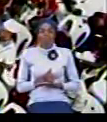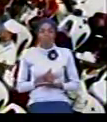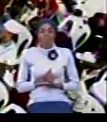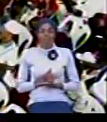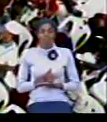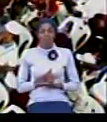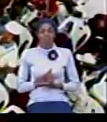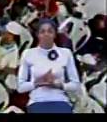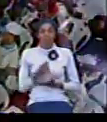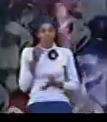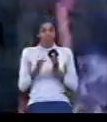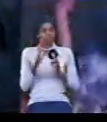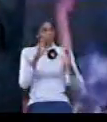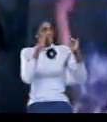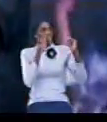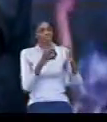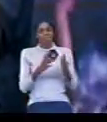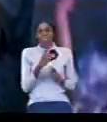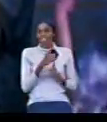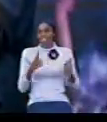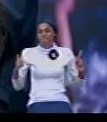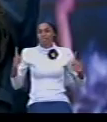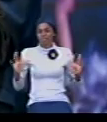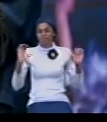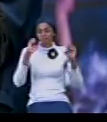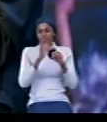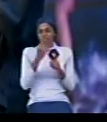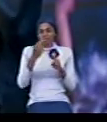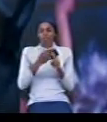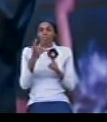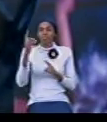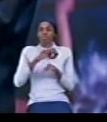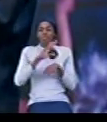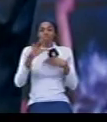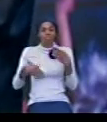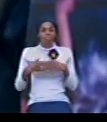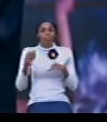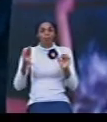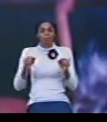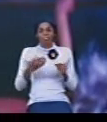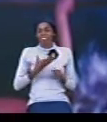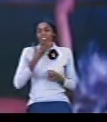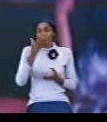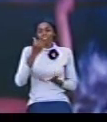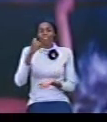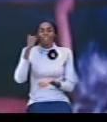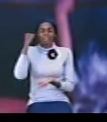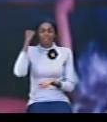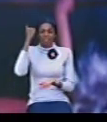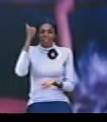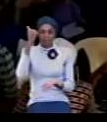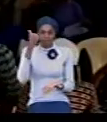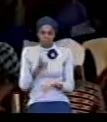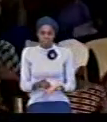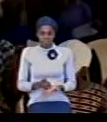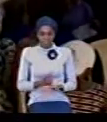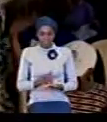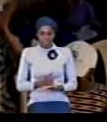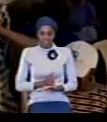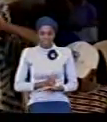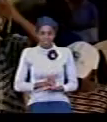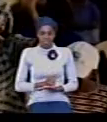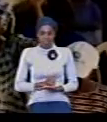If you are expecting a big miracle from the God of all possibility, shout a louder amen.